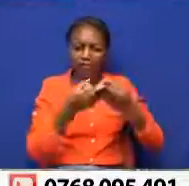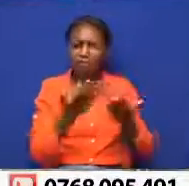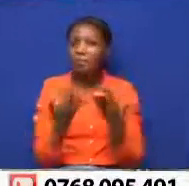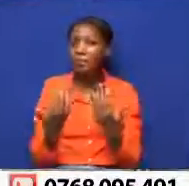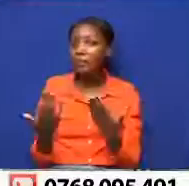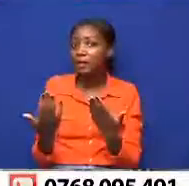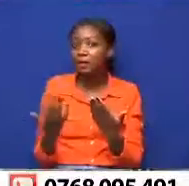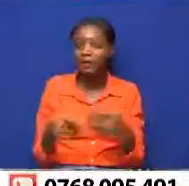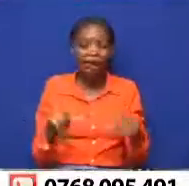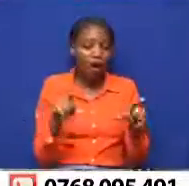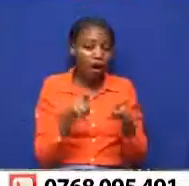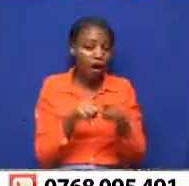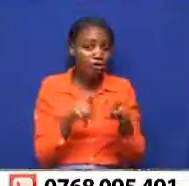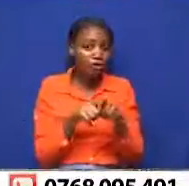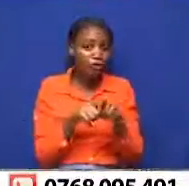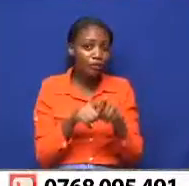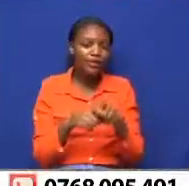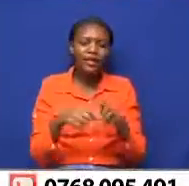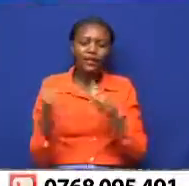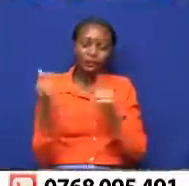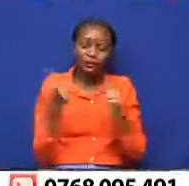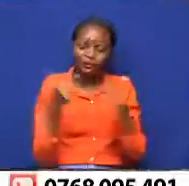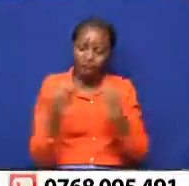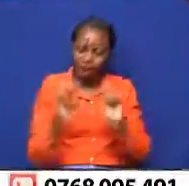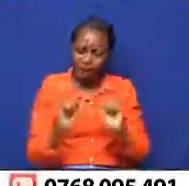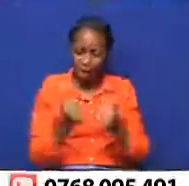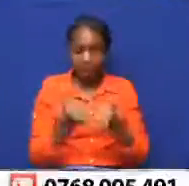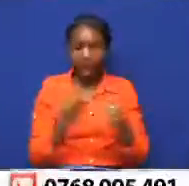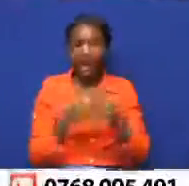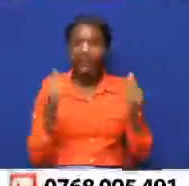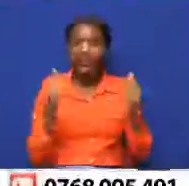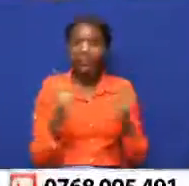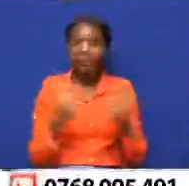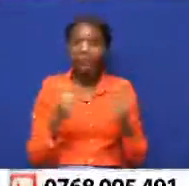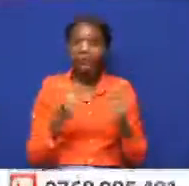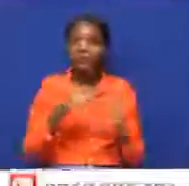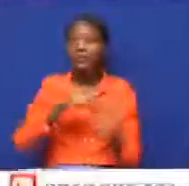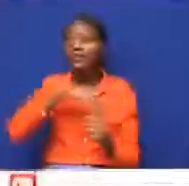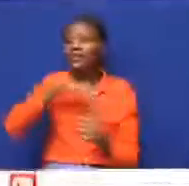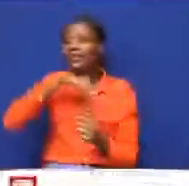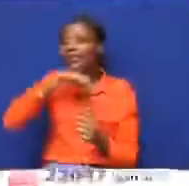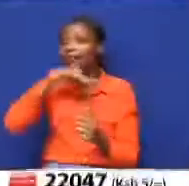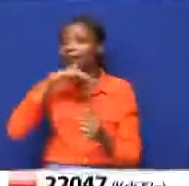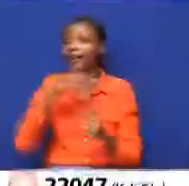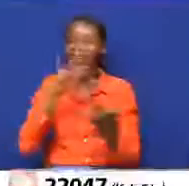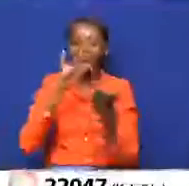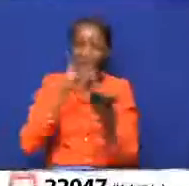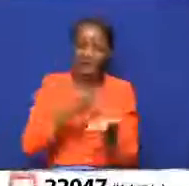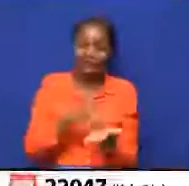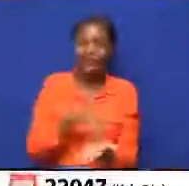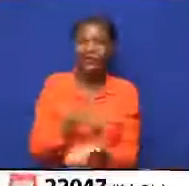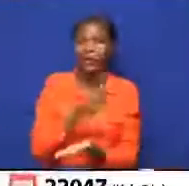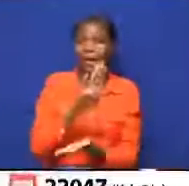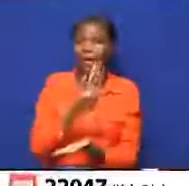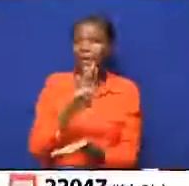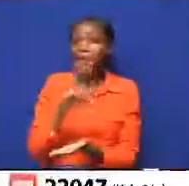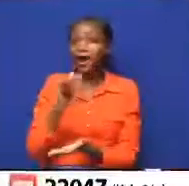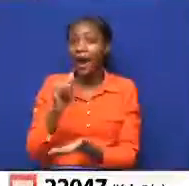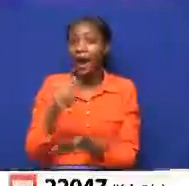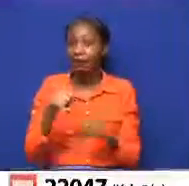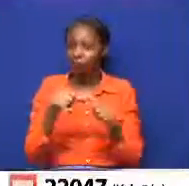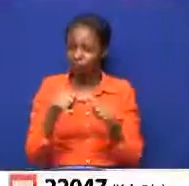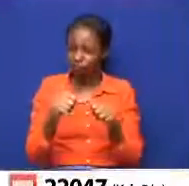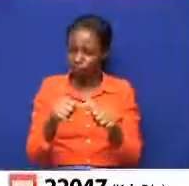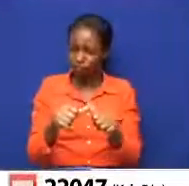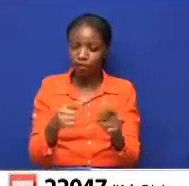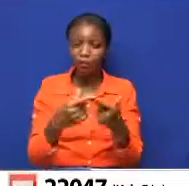the disquiet in the ruling party continues, opposition chief Raila Odinga insists that the Building Bridges initiative is on